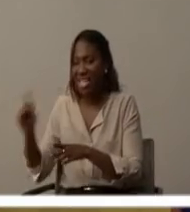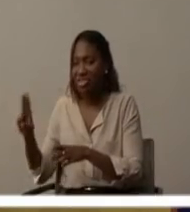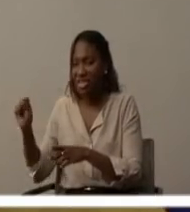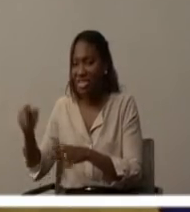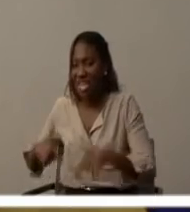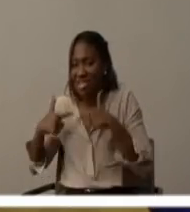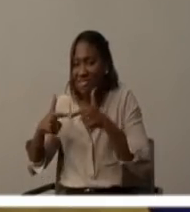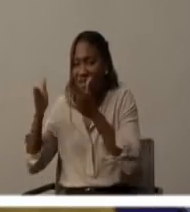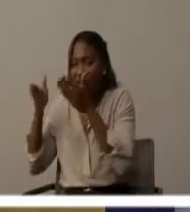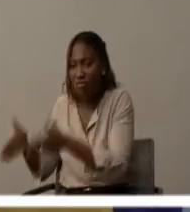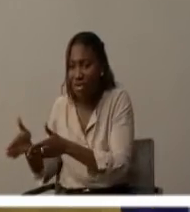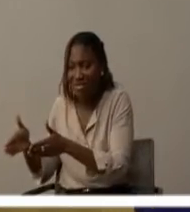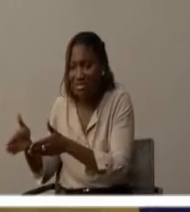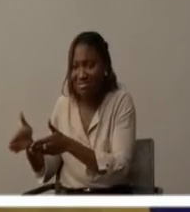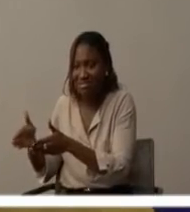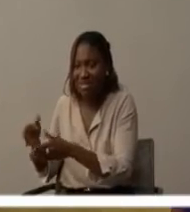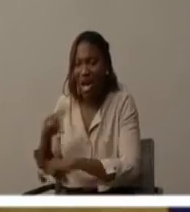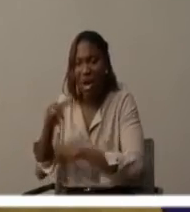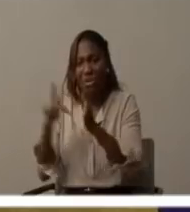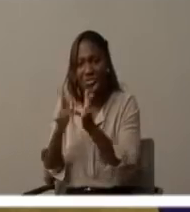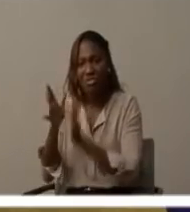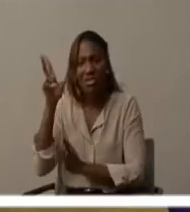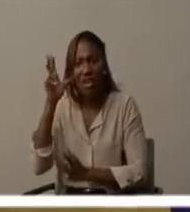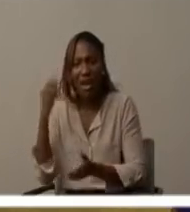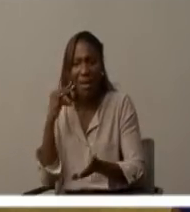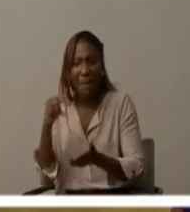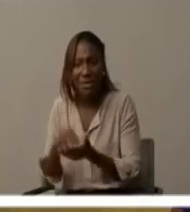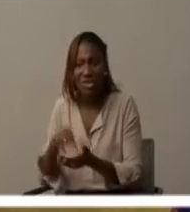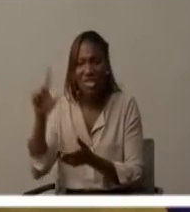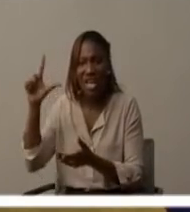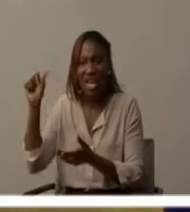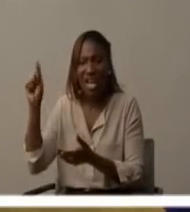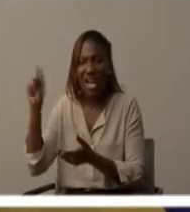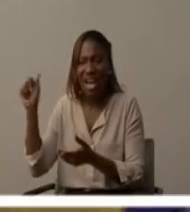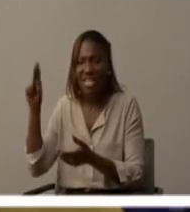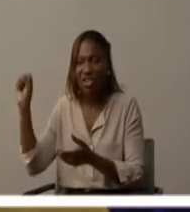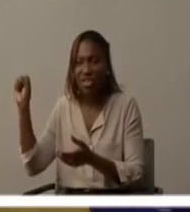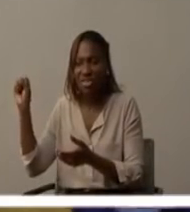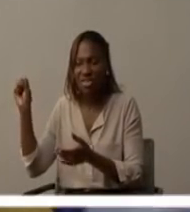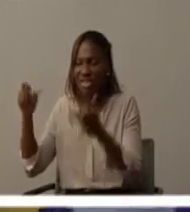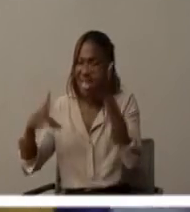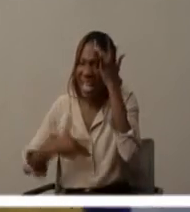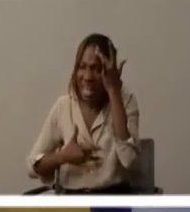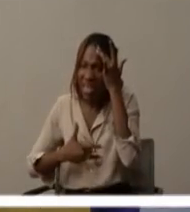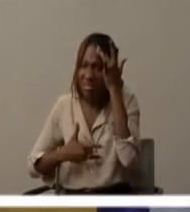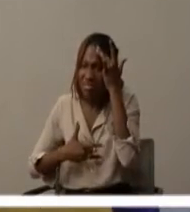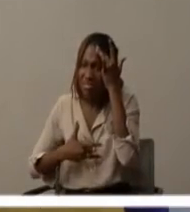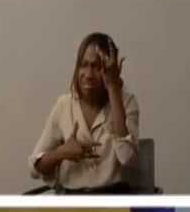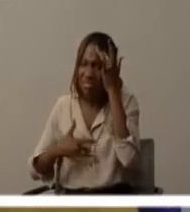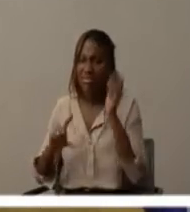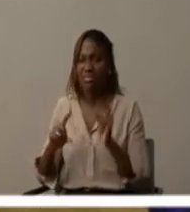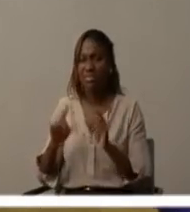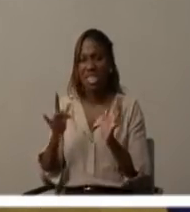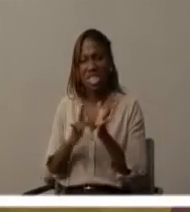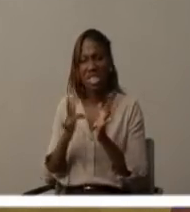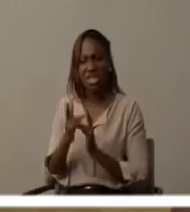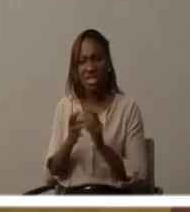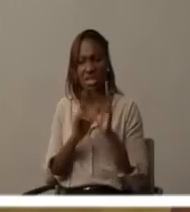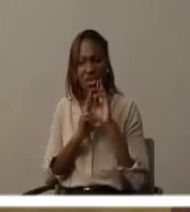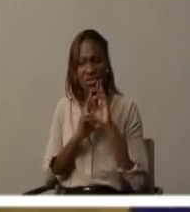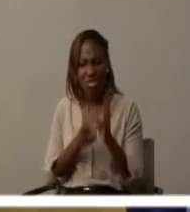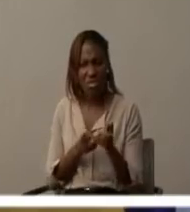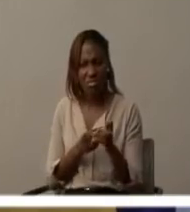Lazarus is ill, come, Jesus does the strangest thing ever. He